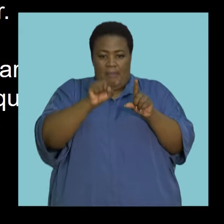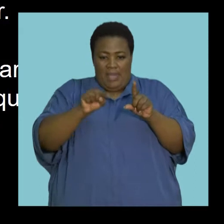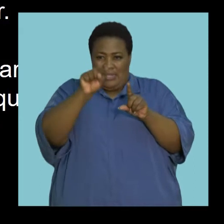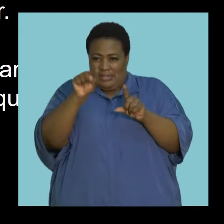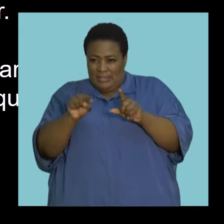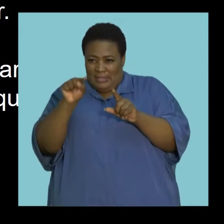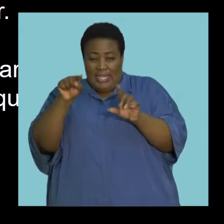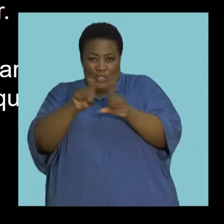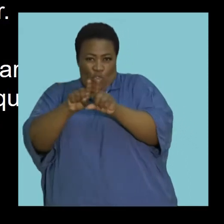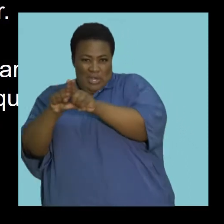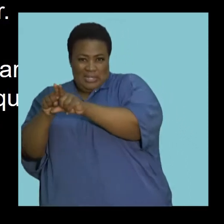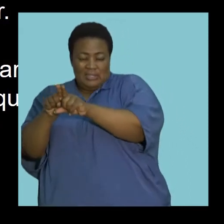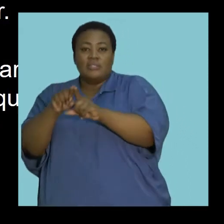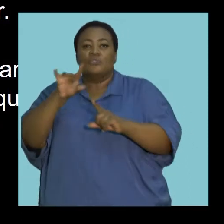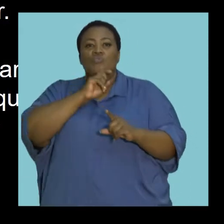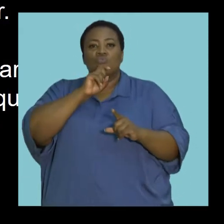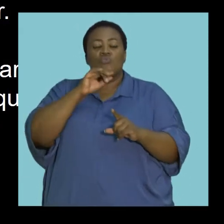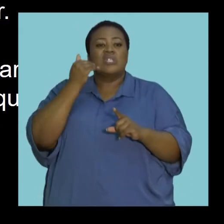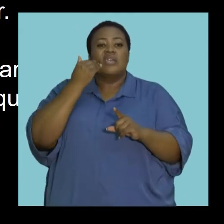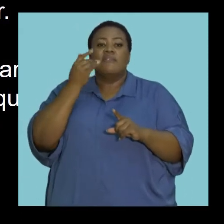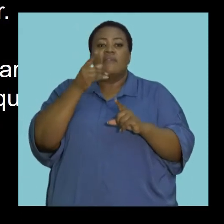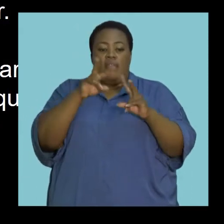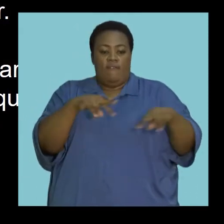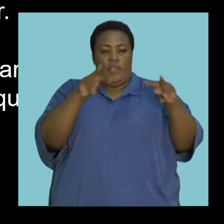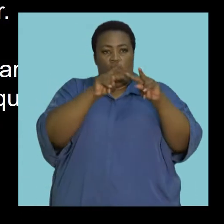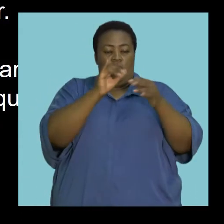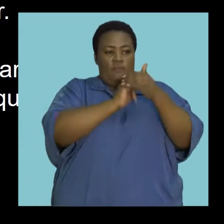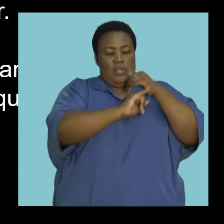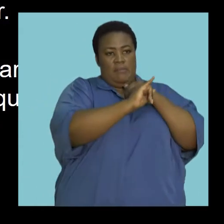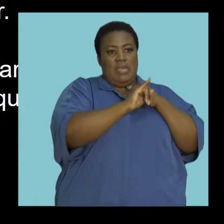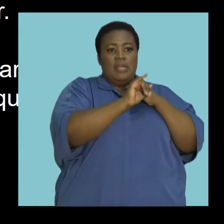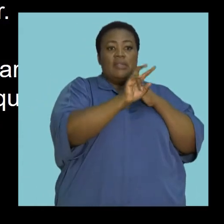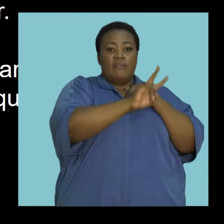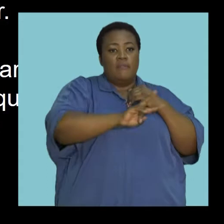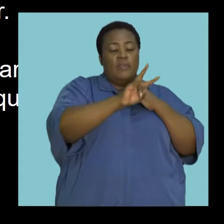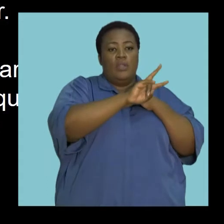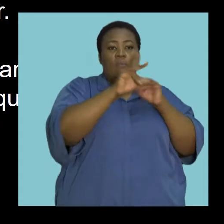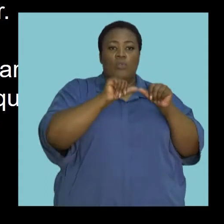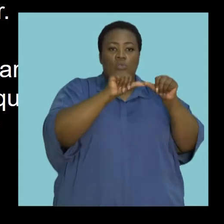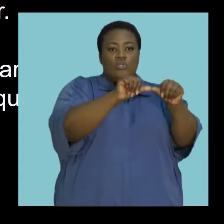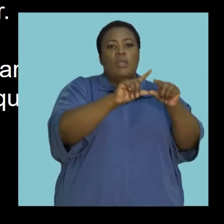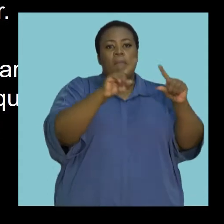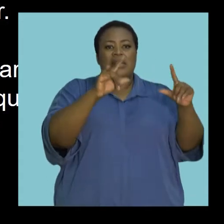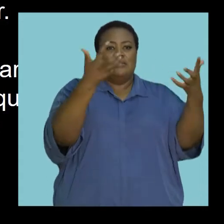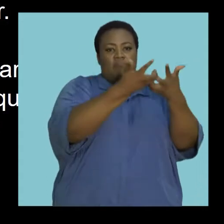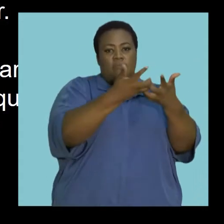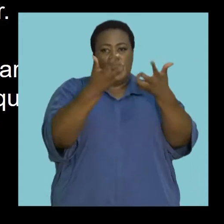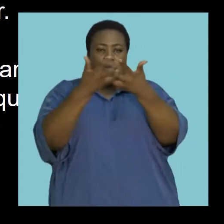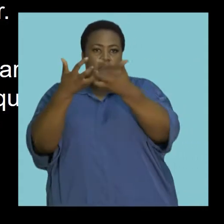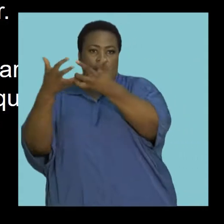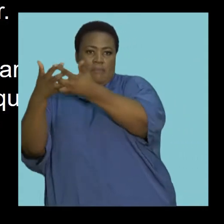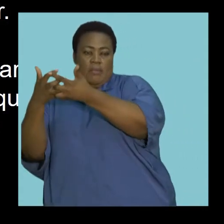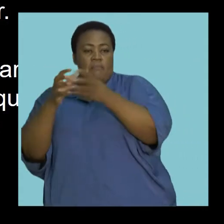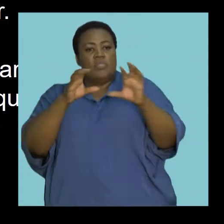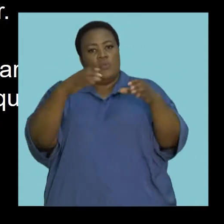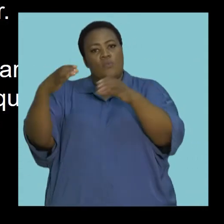to the next group. They're used when the values of the independent variable are continuous but fit into categories